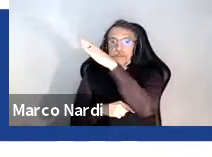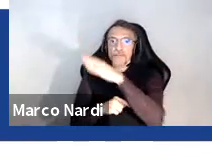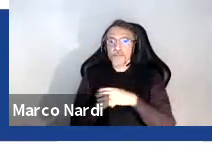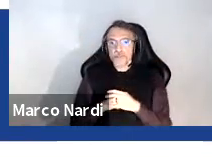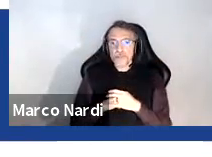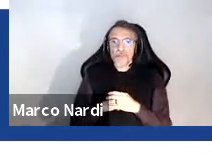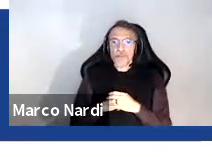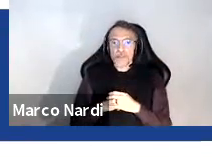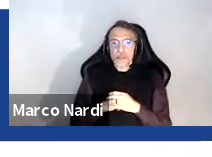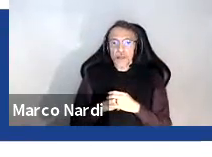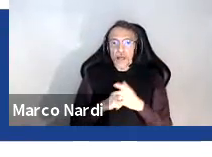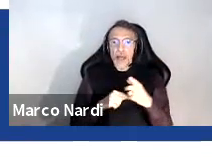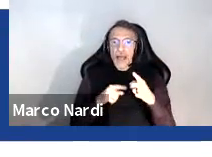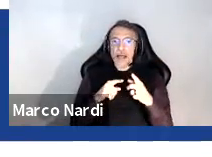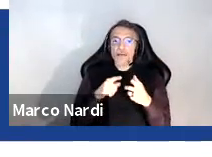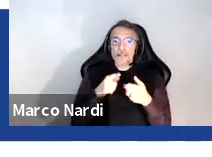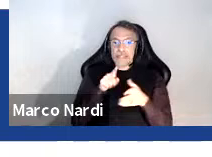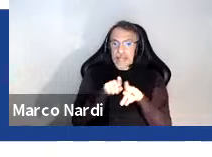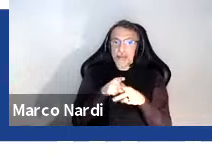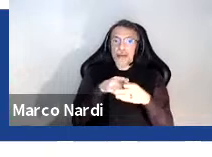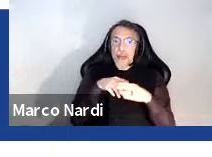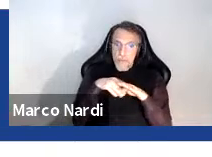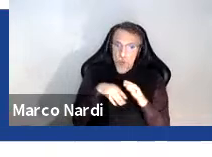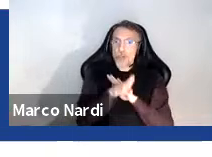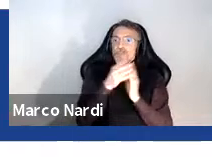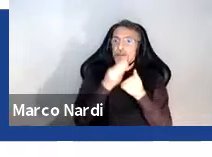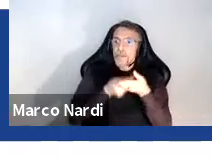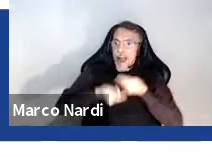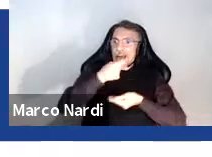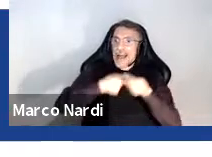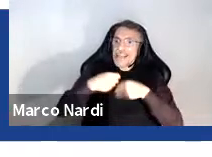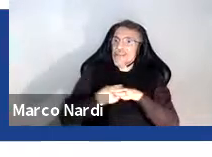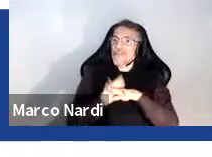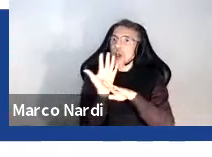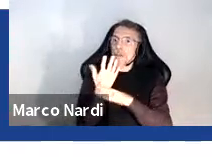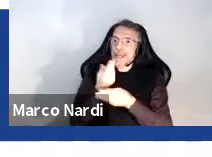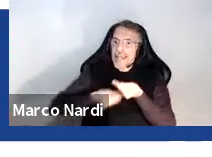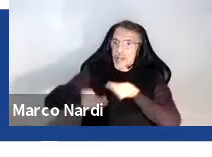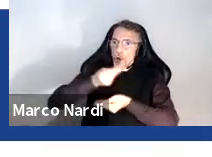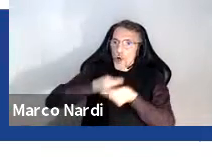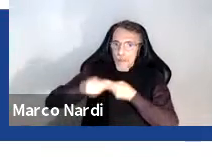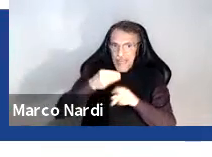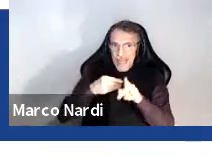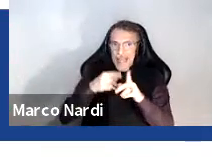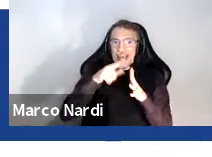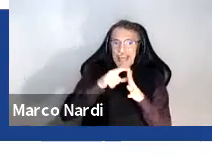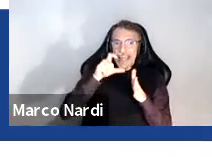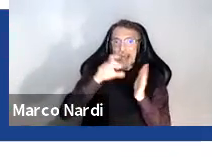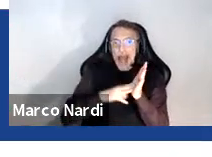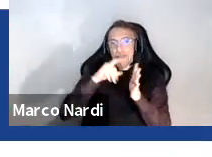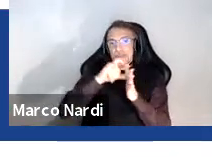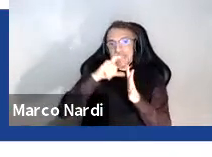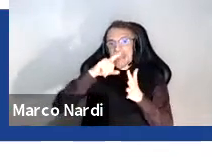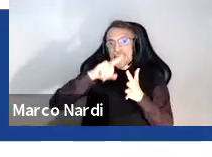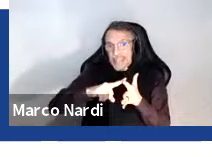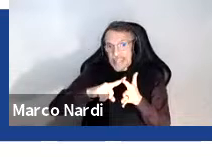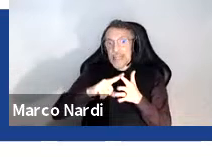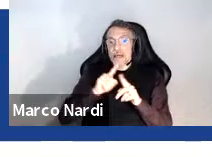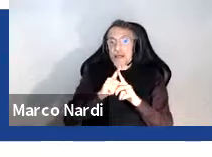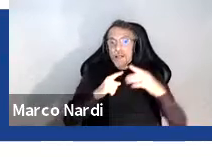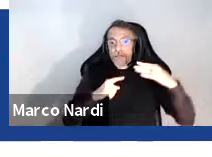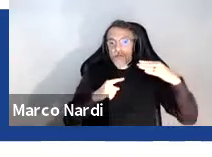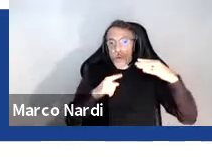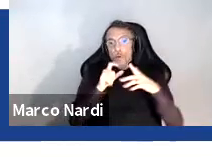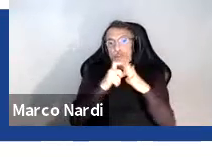more pronounced in emerging markets and developing economies. Okay, an abrupt fall in GDP and an abrupt